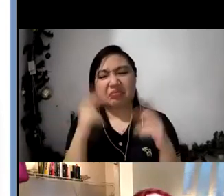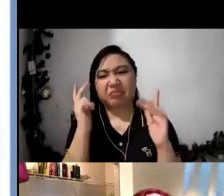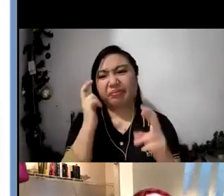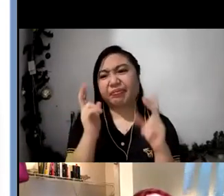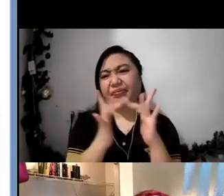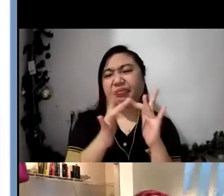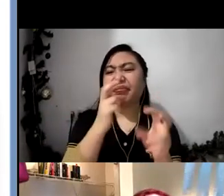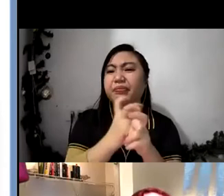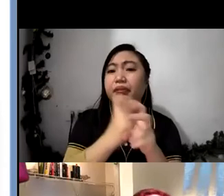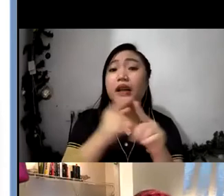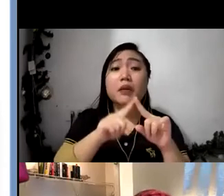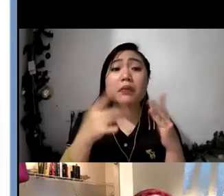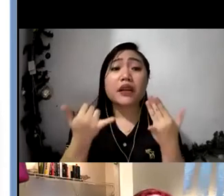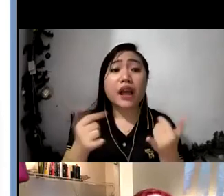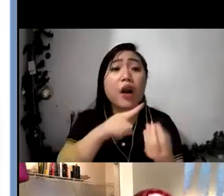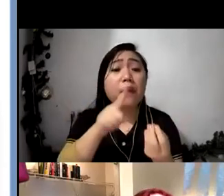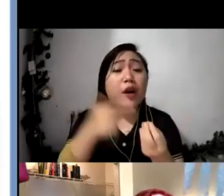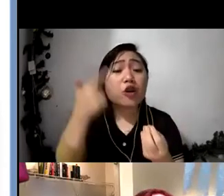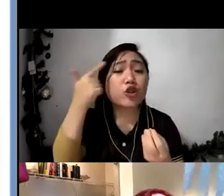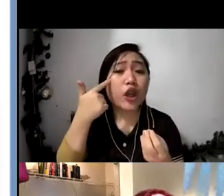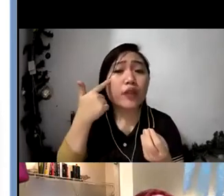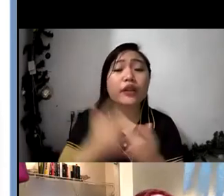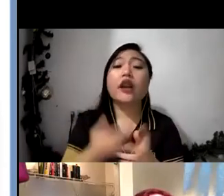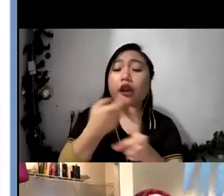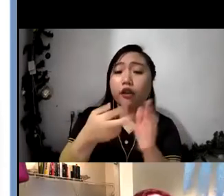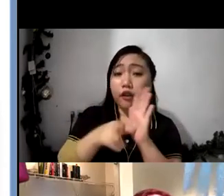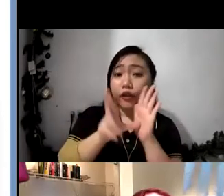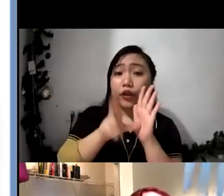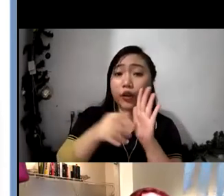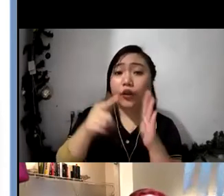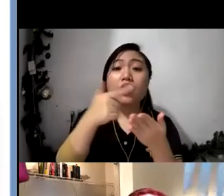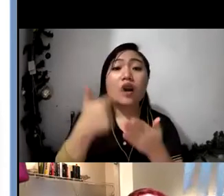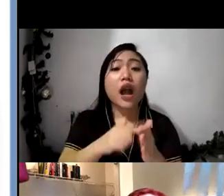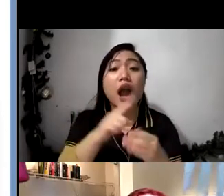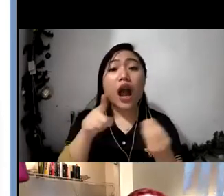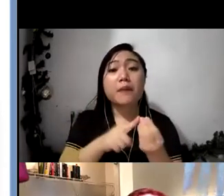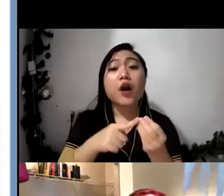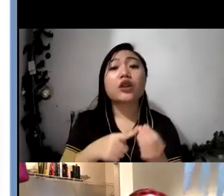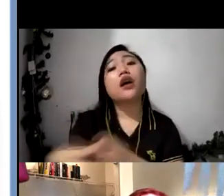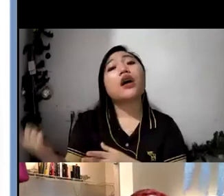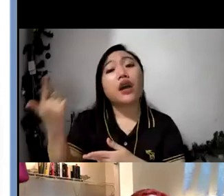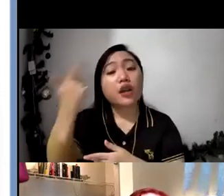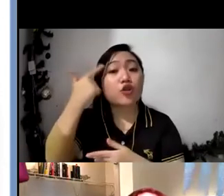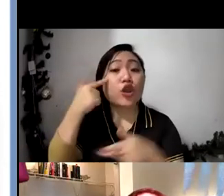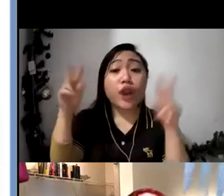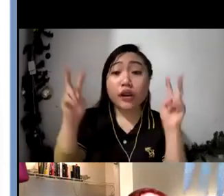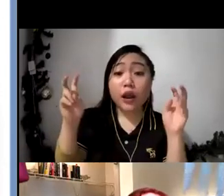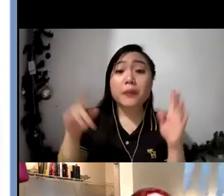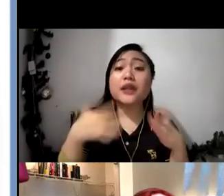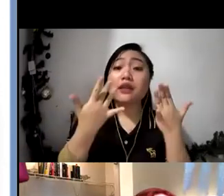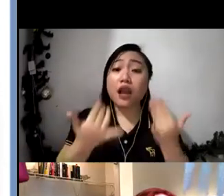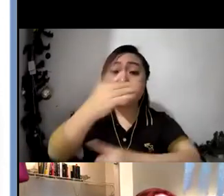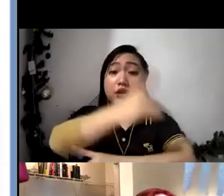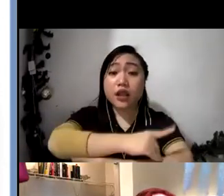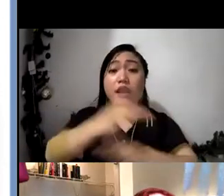cover gender concepts, no? Review of gender concepts as it applies to our daily lives. Dapat ganun